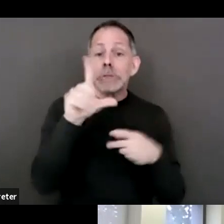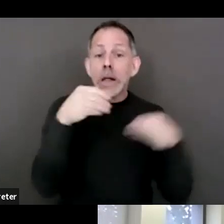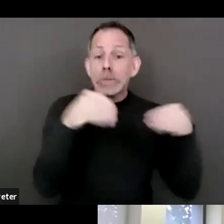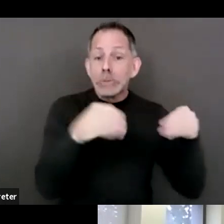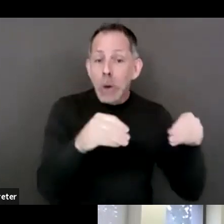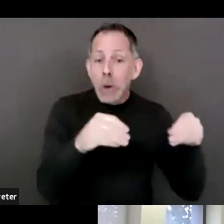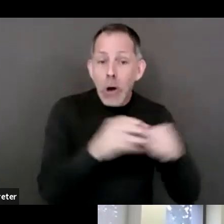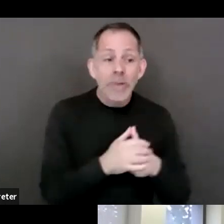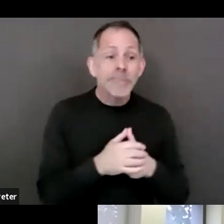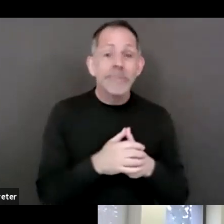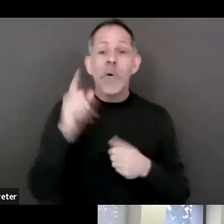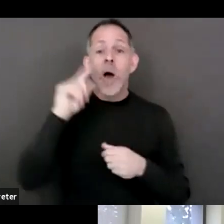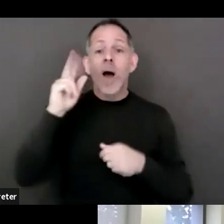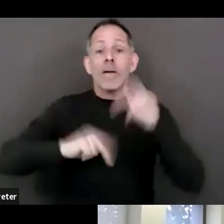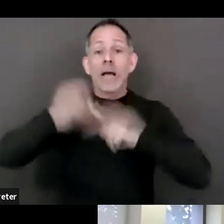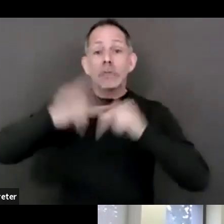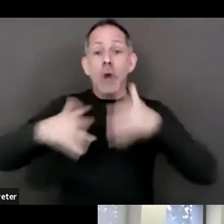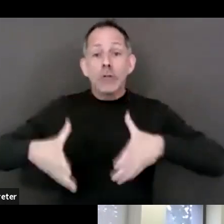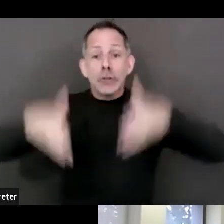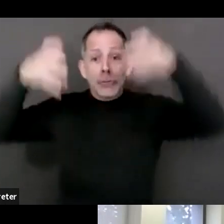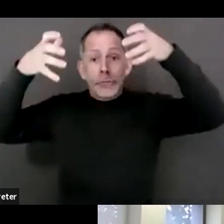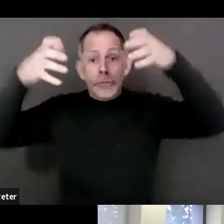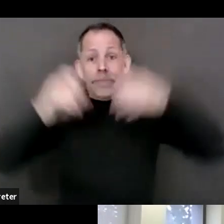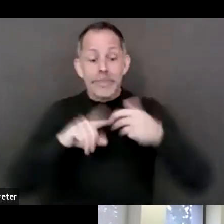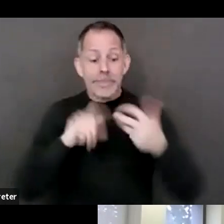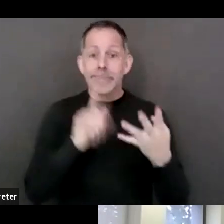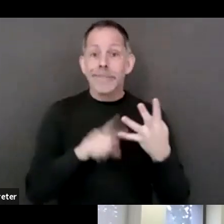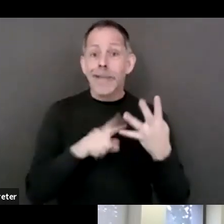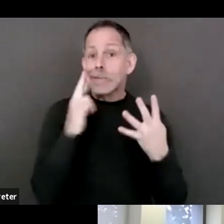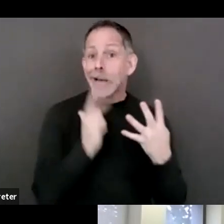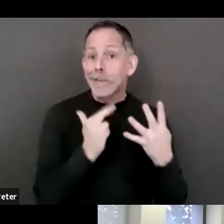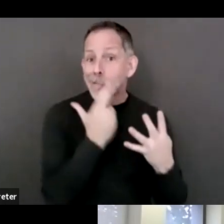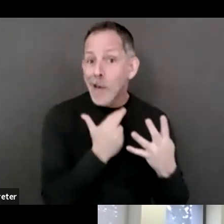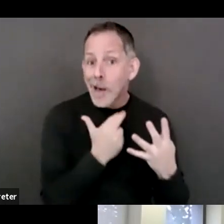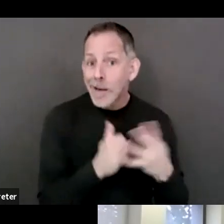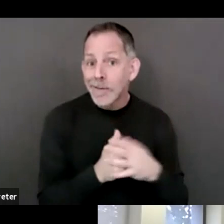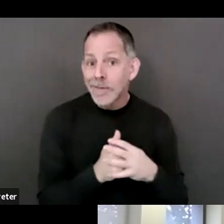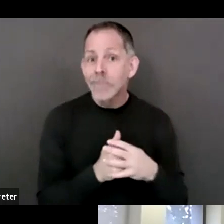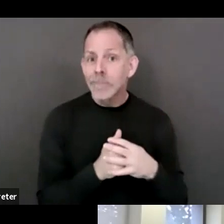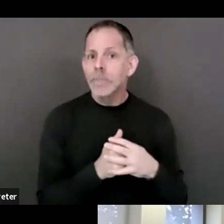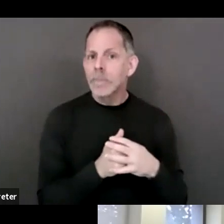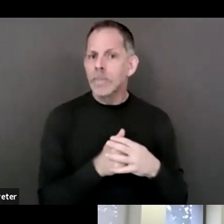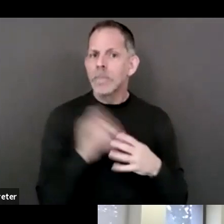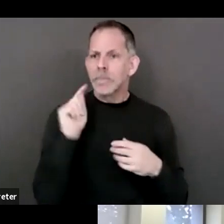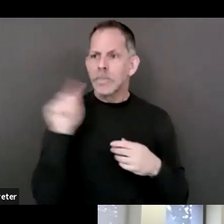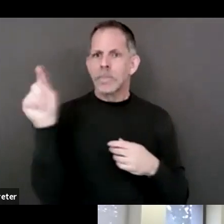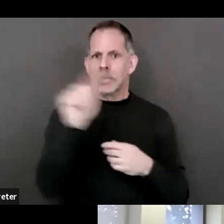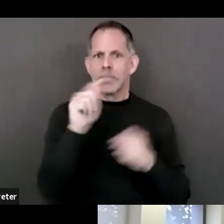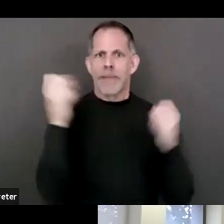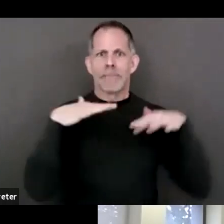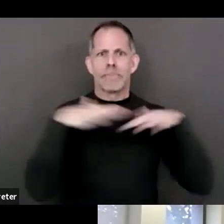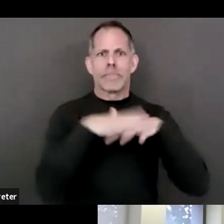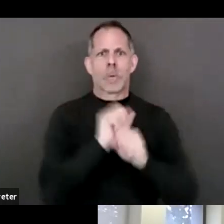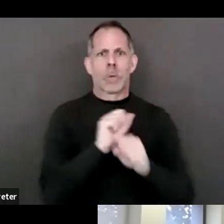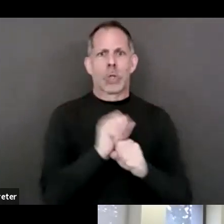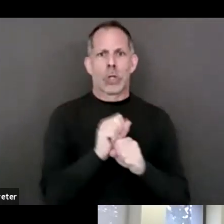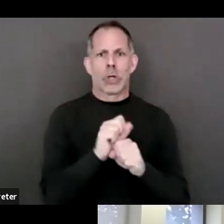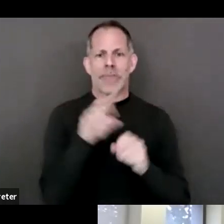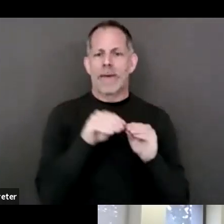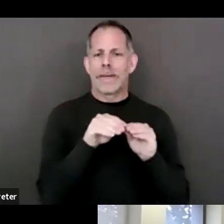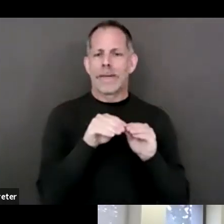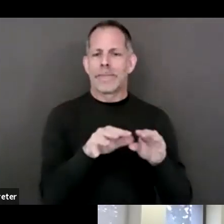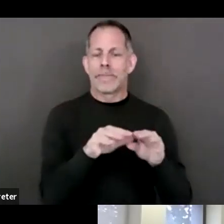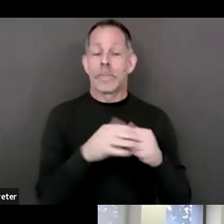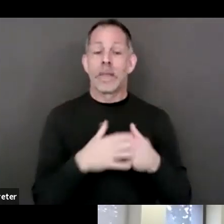restaurants are the main ones. And when you look at both models and sort of retrospective analyses of